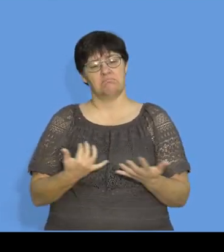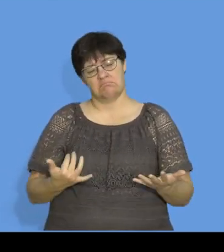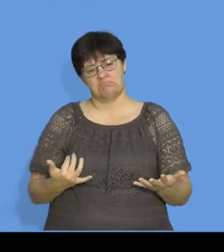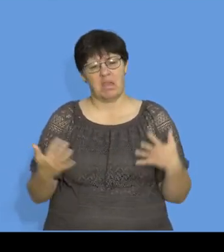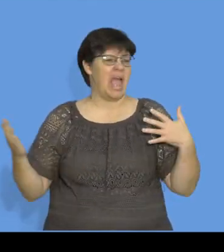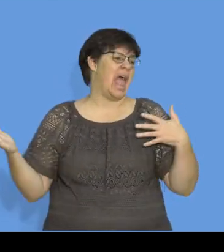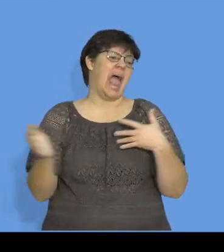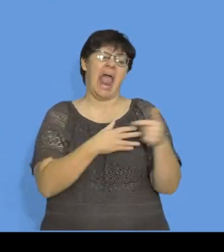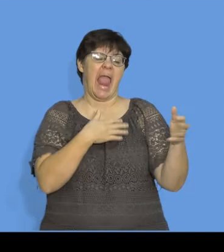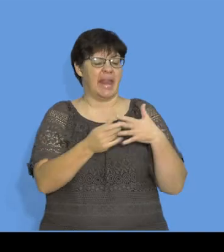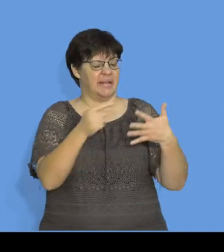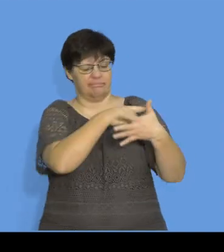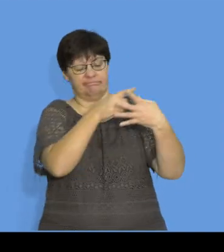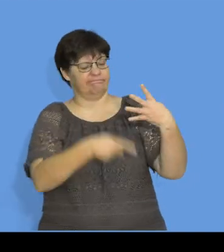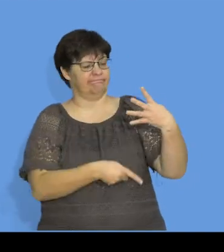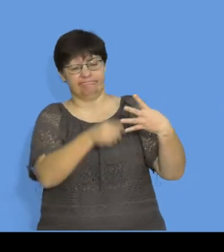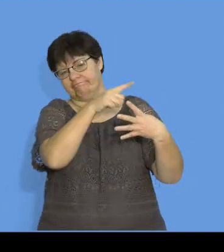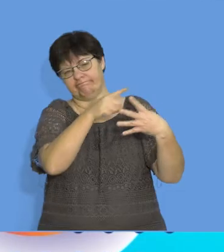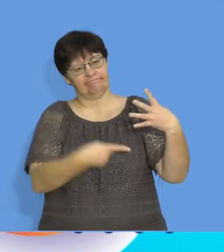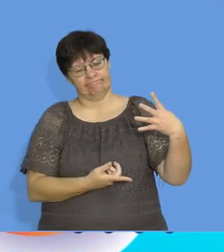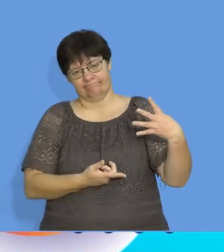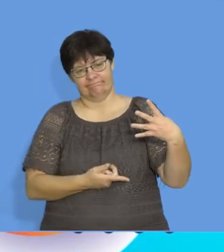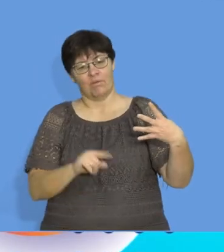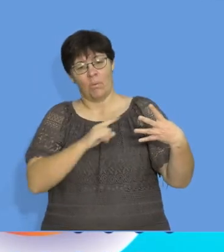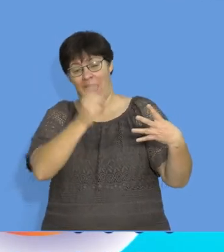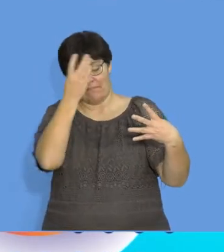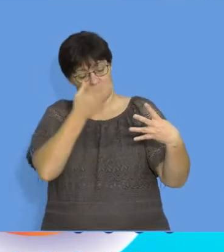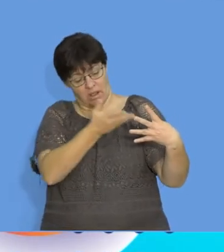can actually use any of the equations because you've